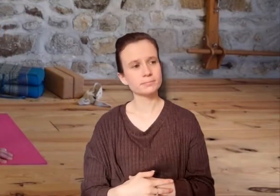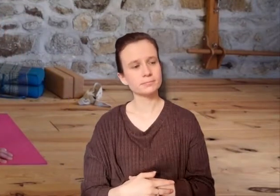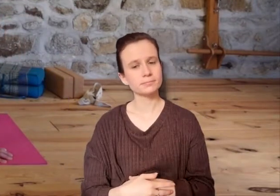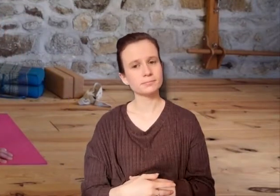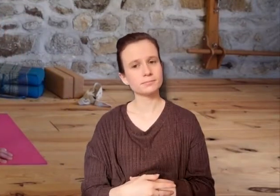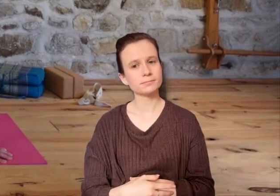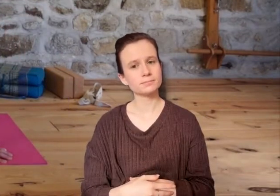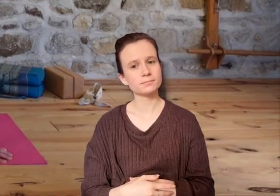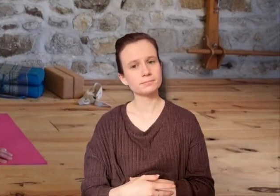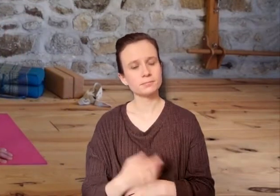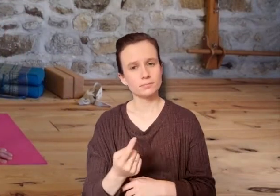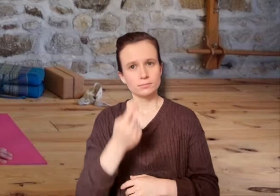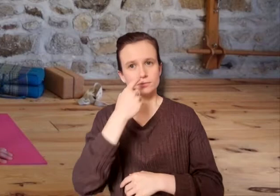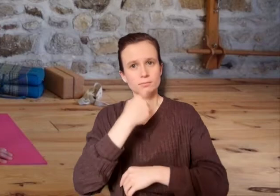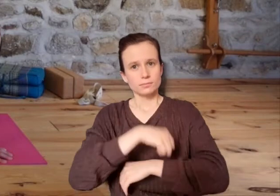position.